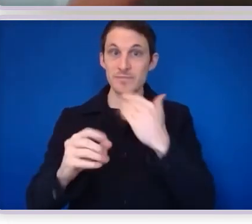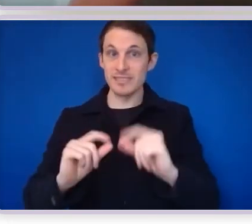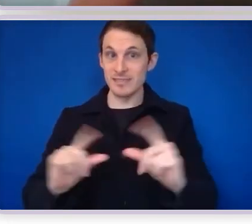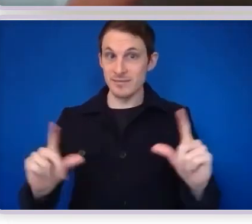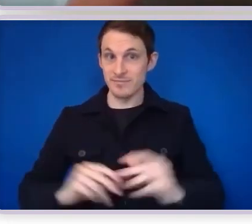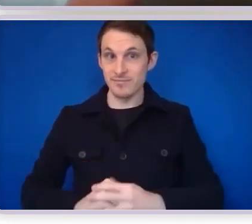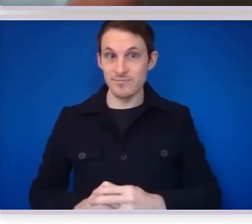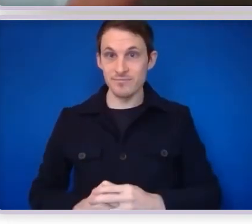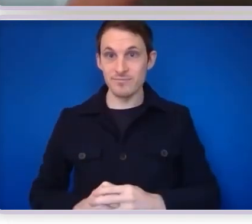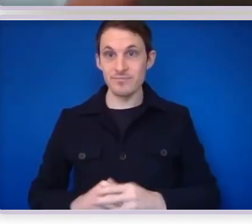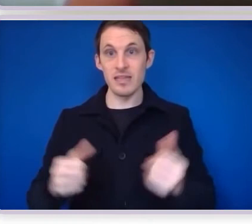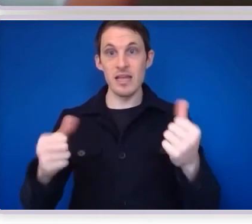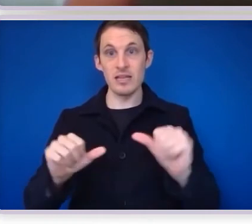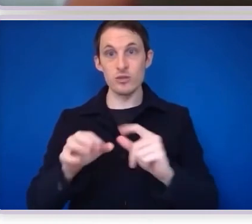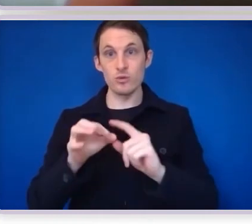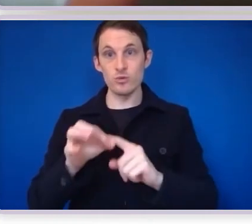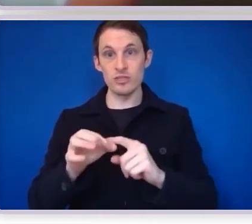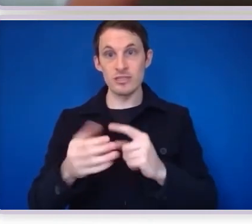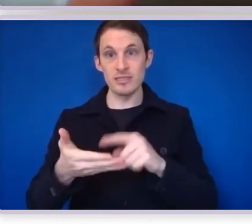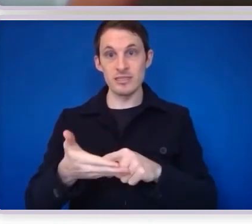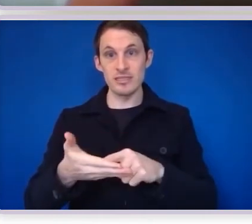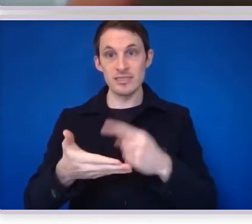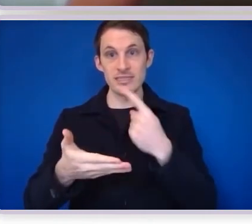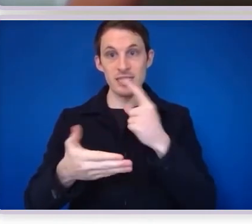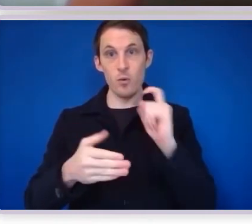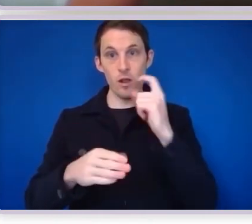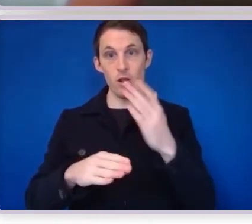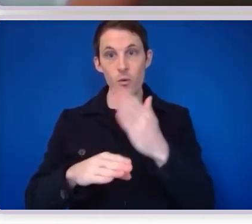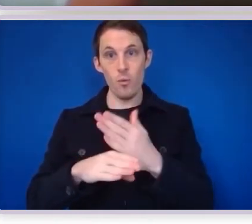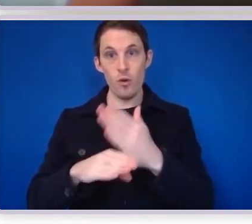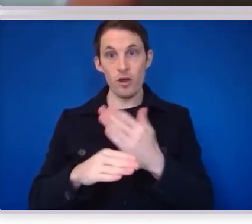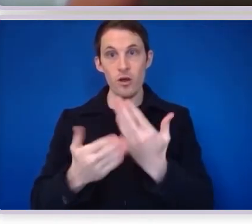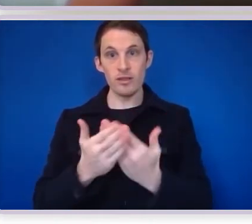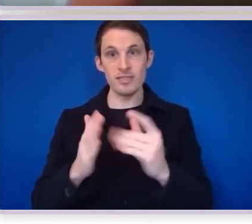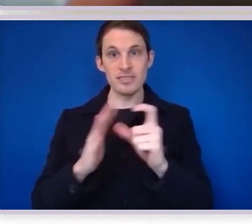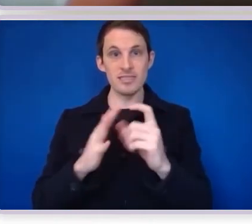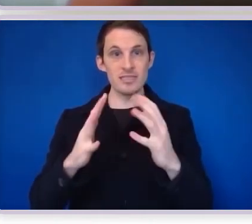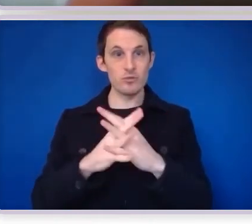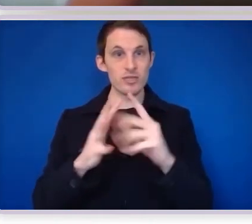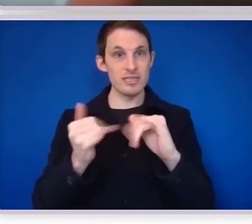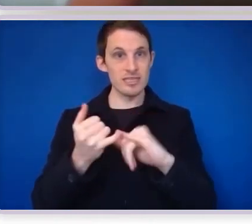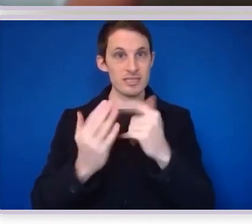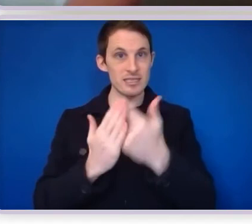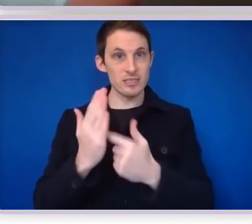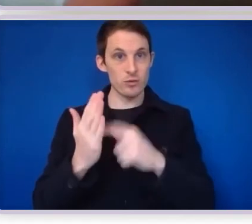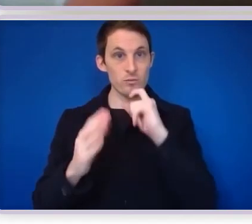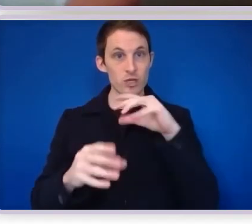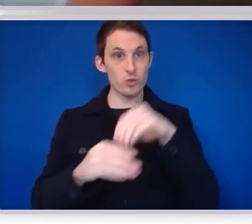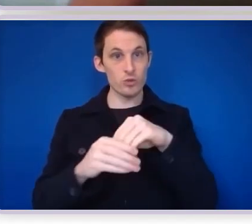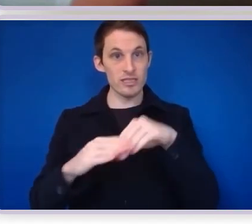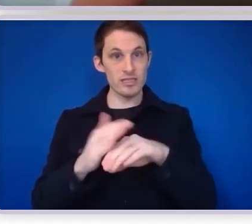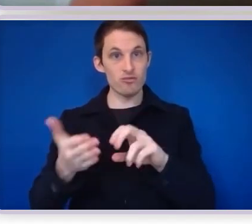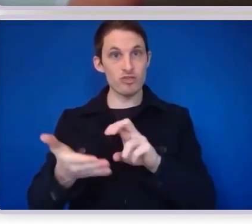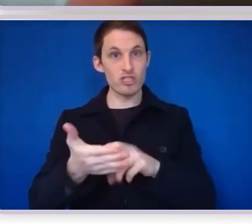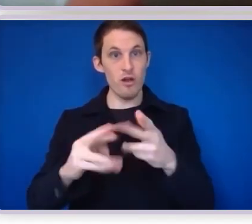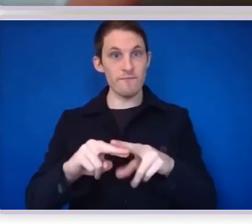Next question is, will the workers registered on the DWES list be included in the register of banned